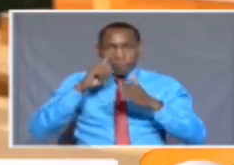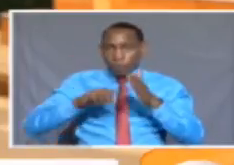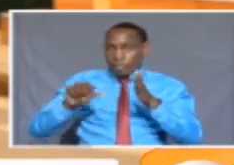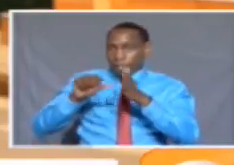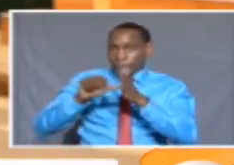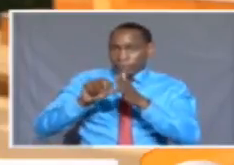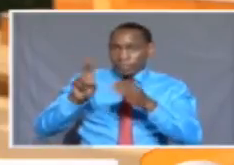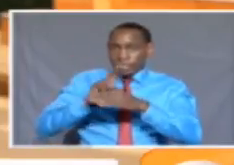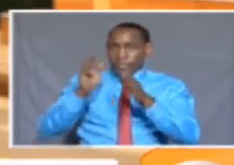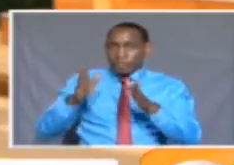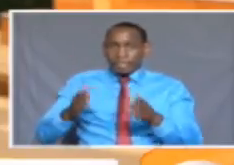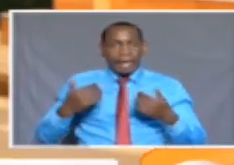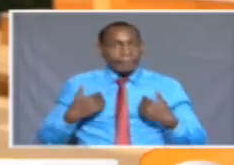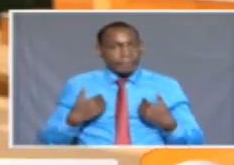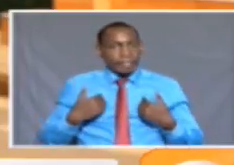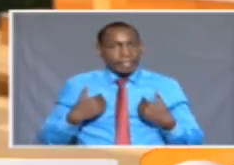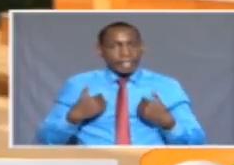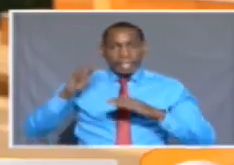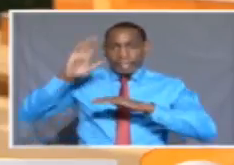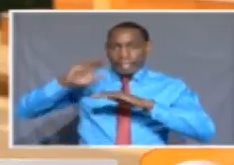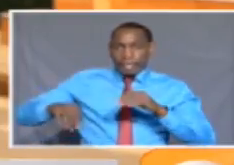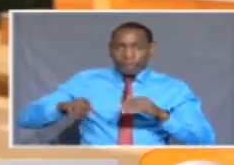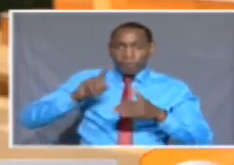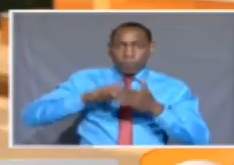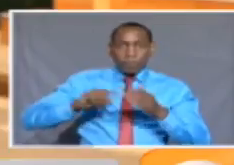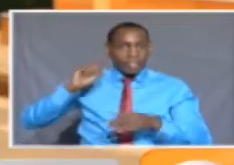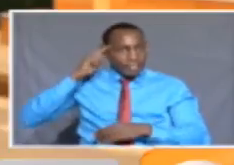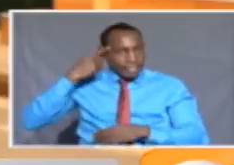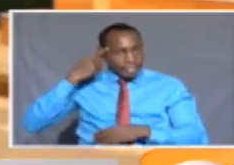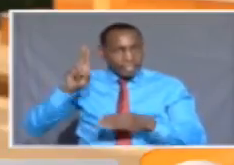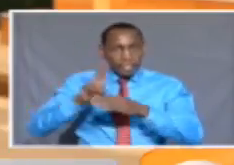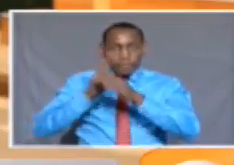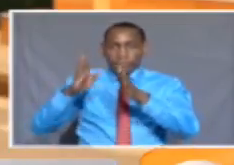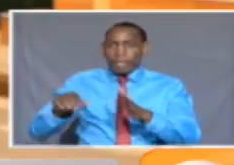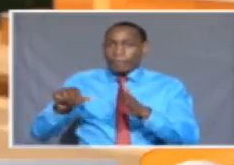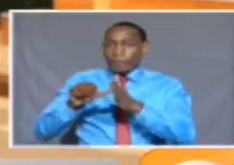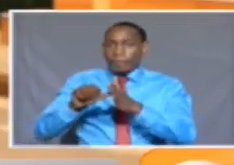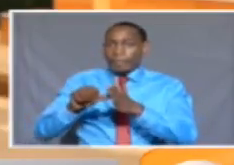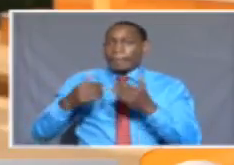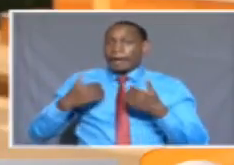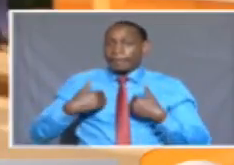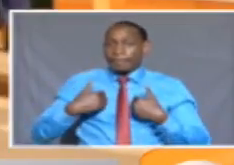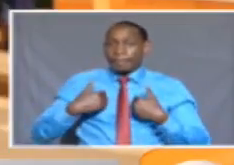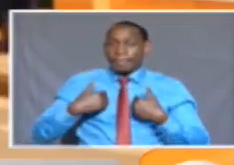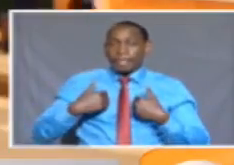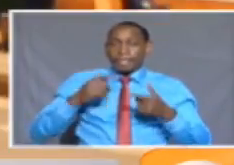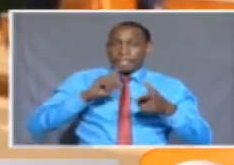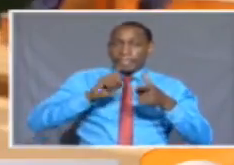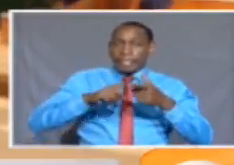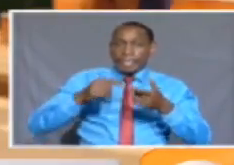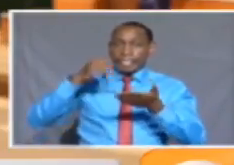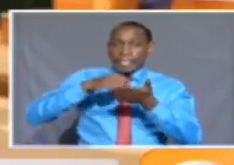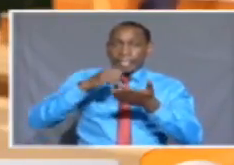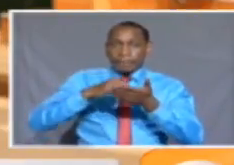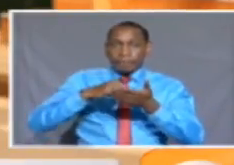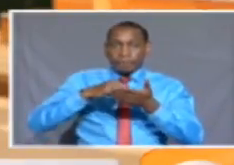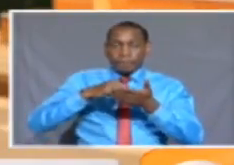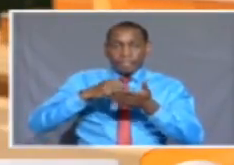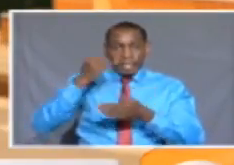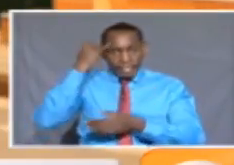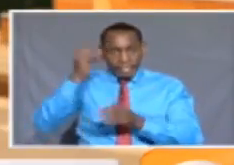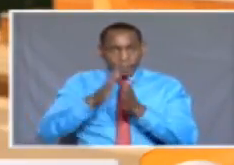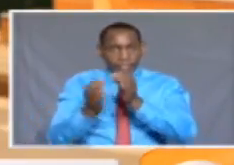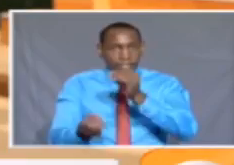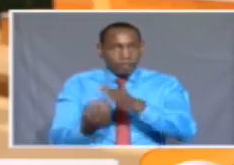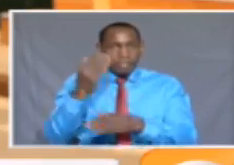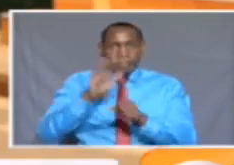the user is actually facing, rather than what we think the user's problems the users are facing. Then it involves ideating and coming up with